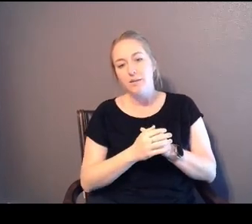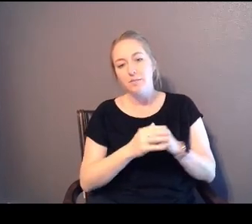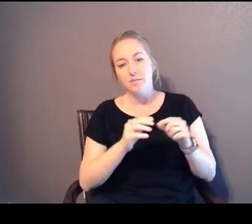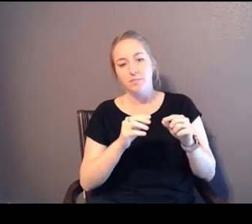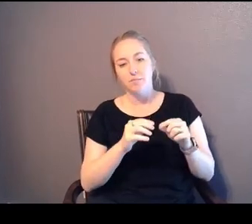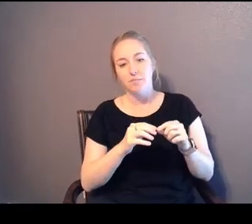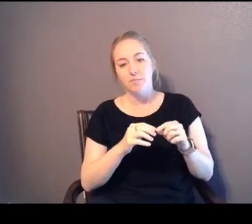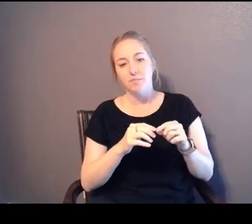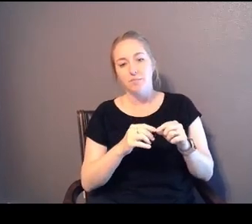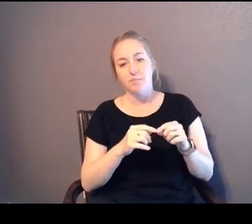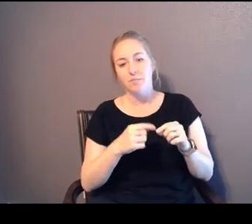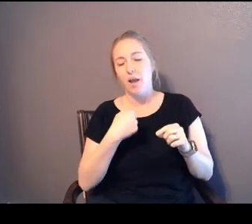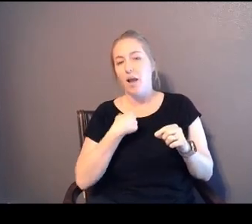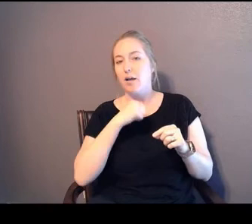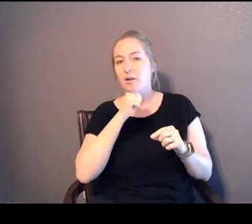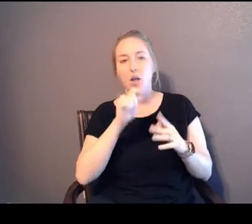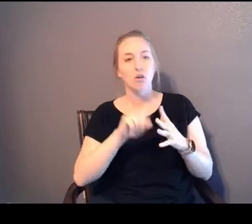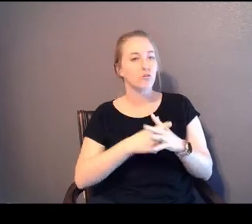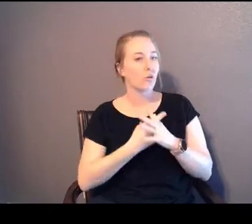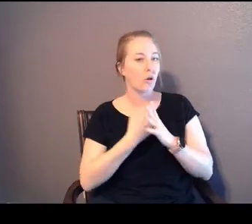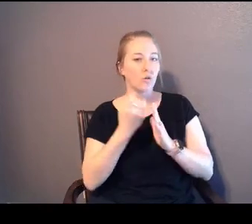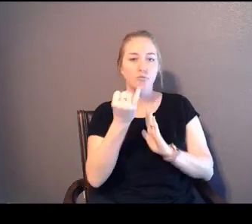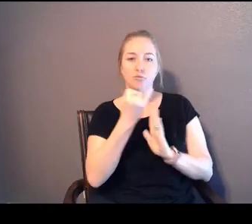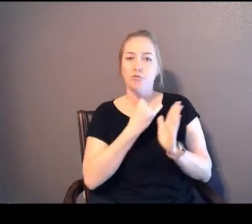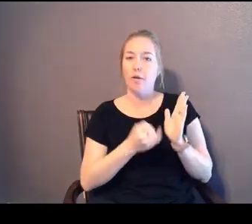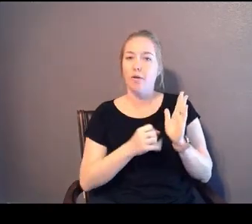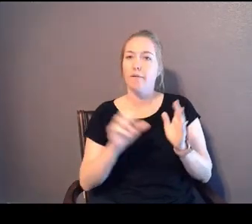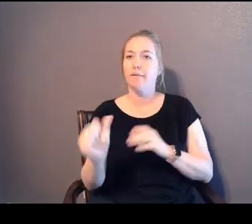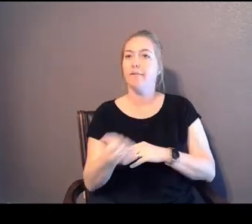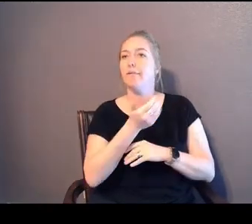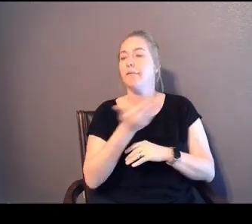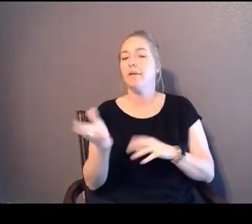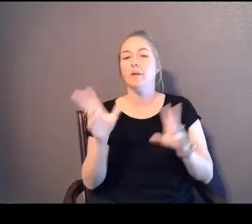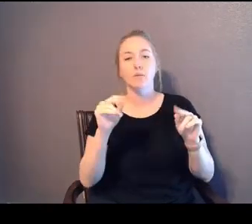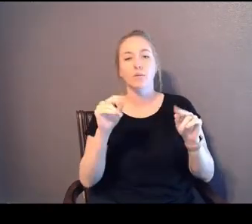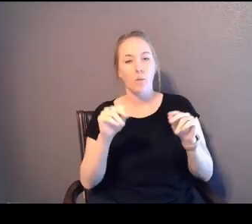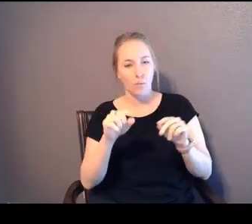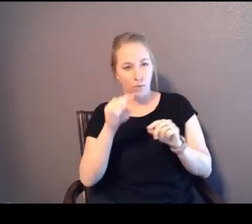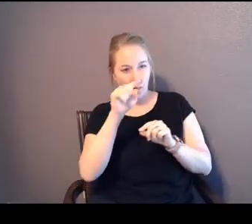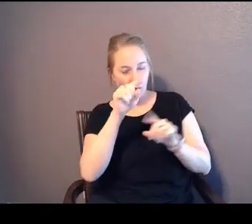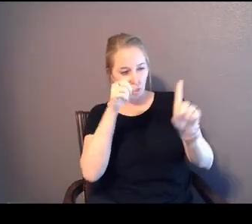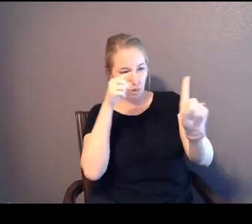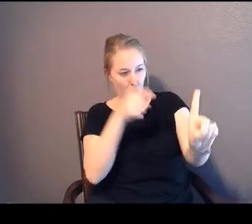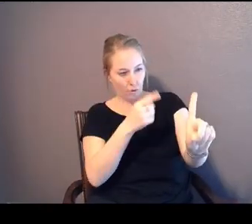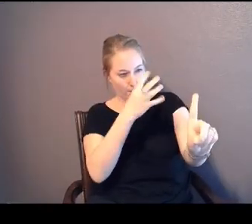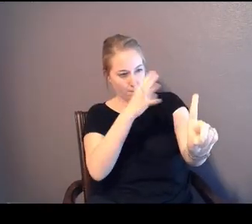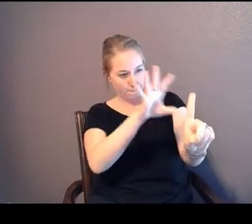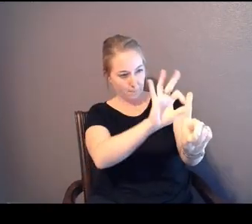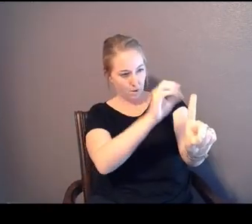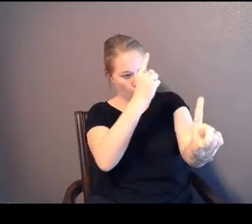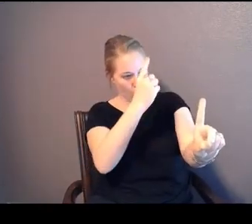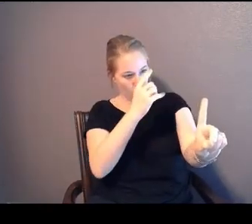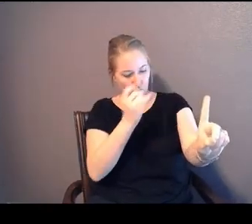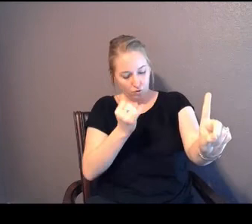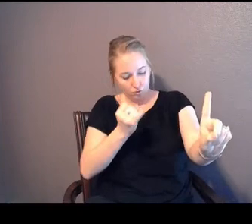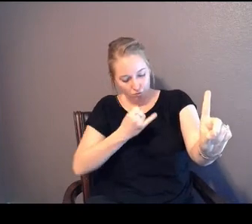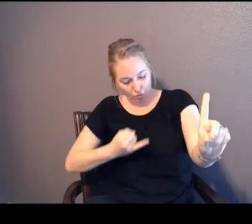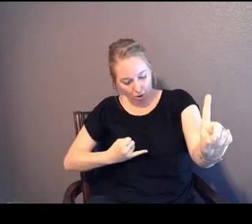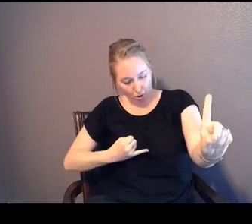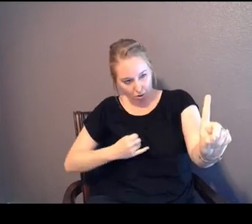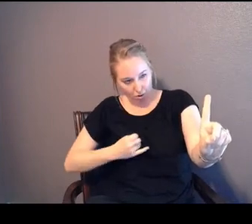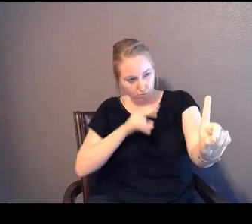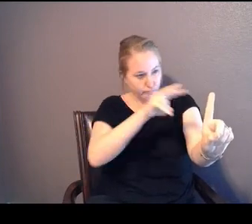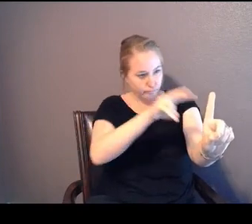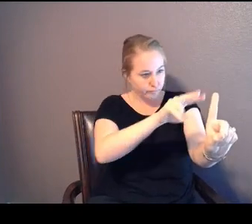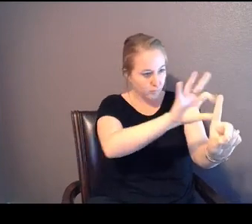old leaves. I'm going to keep picking one leaf at a time. Now I'm going to draw this one. I'm noticing that maybe I didn't even make